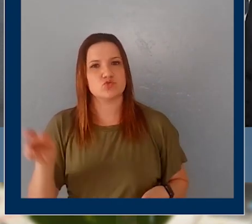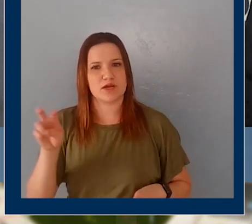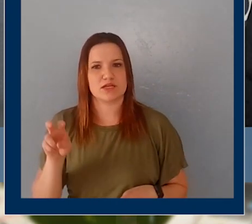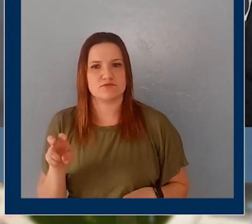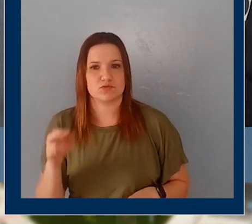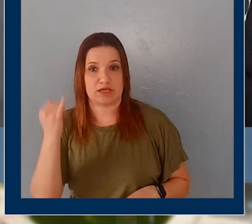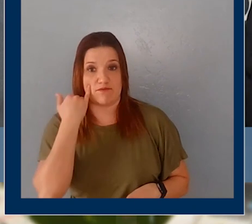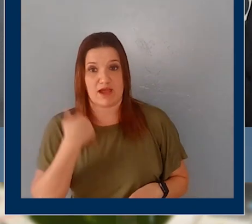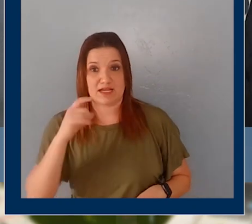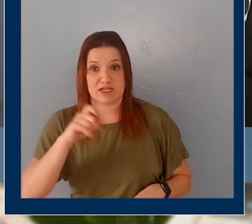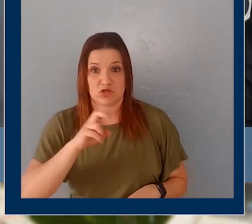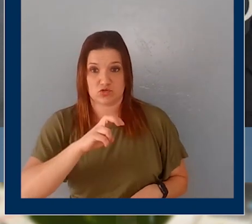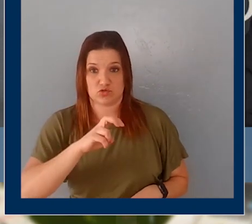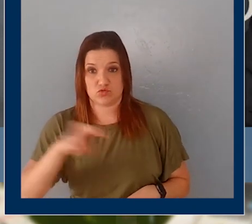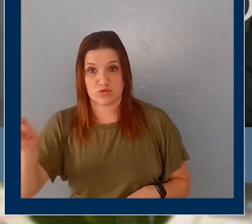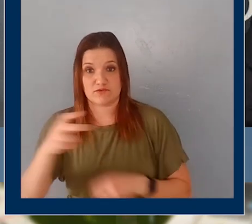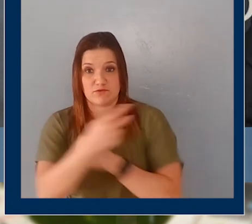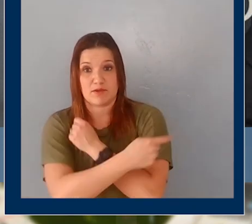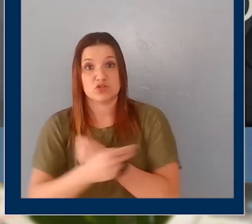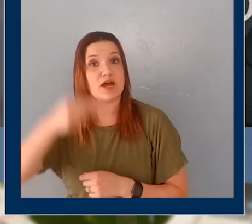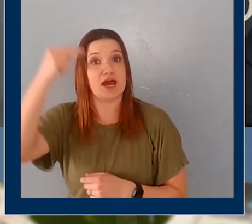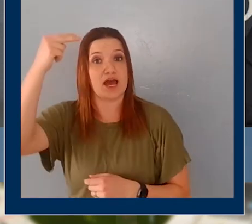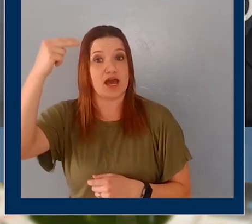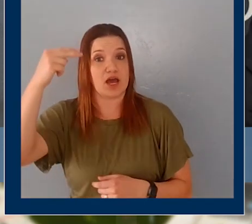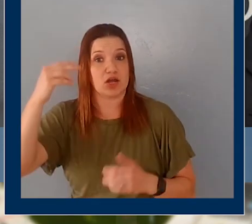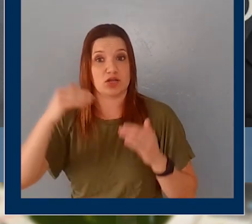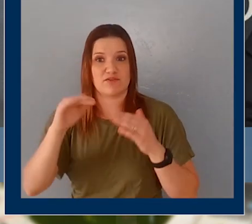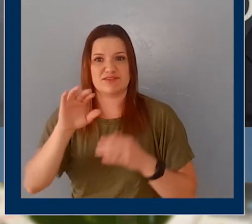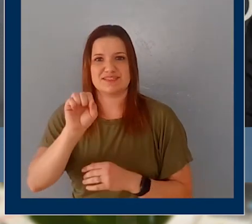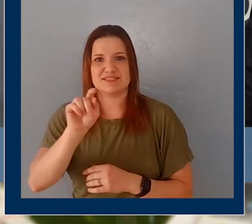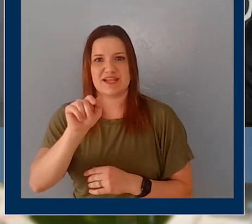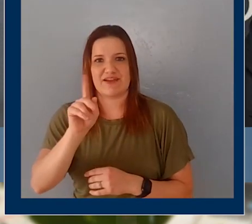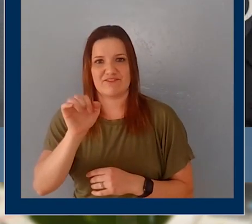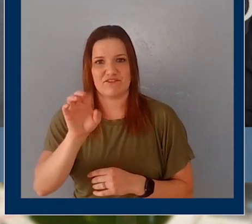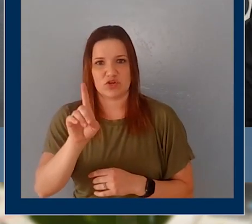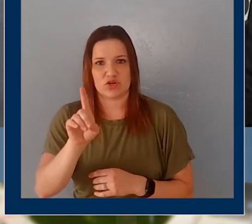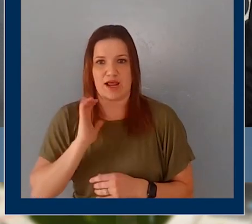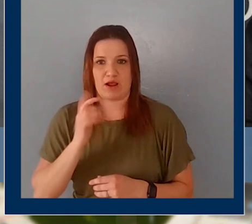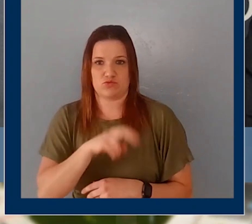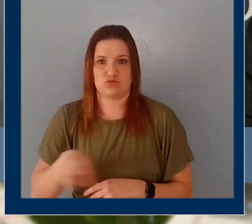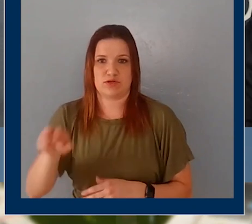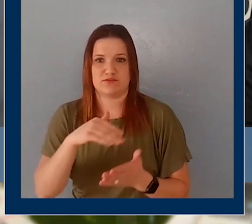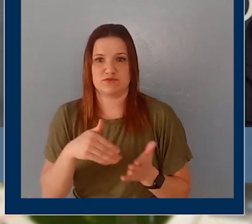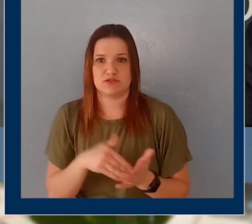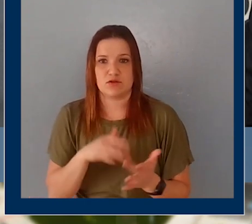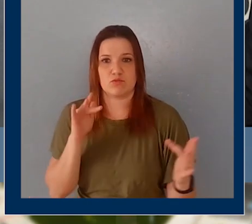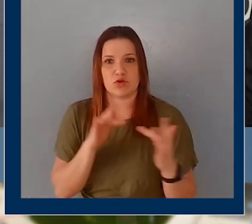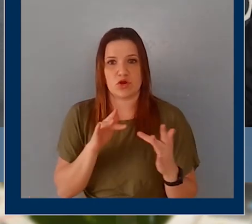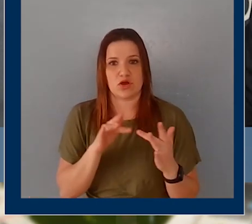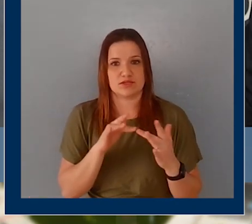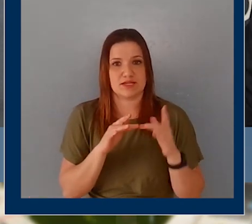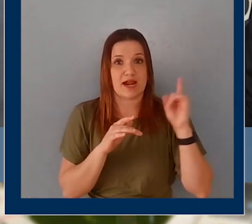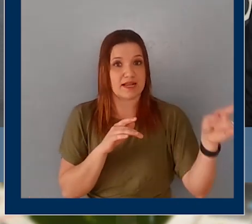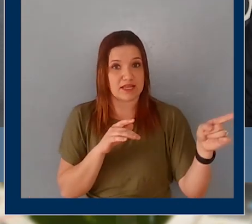12 county region, we will centralize that through this central agency that will make those calls and determine what's